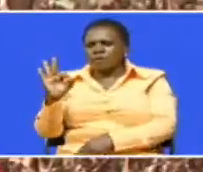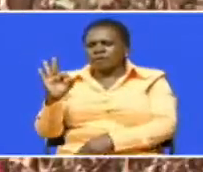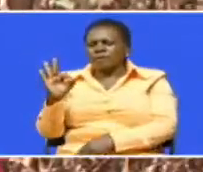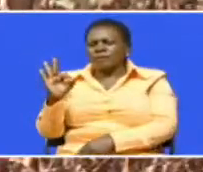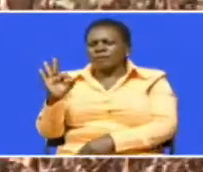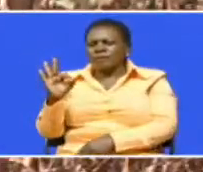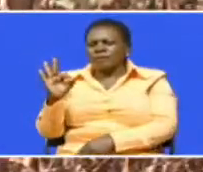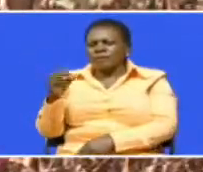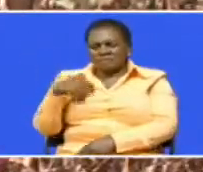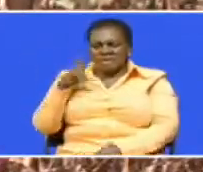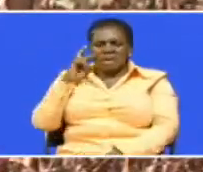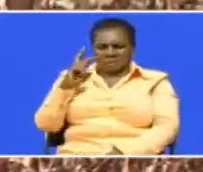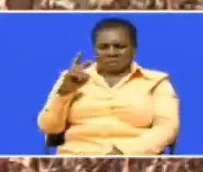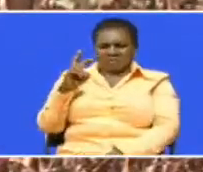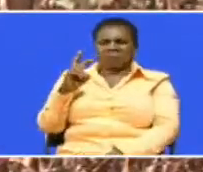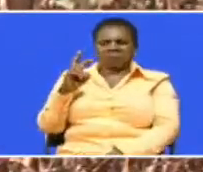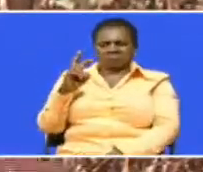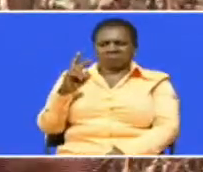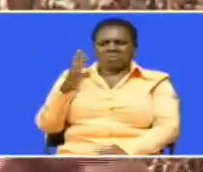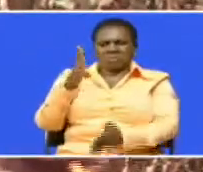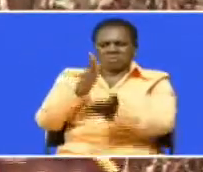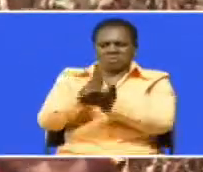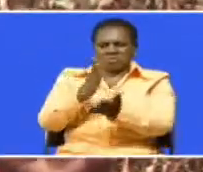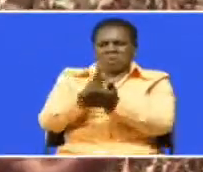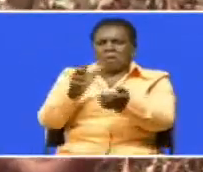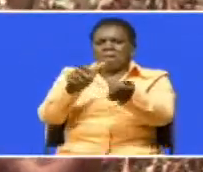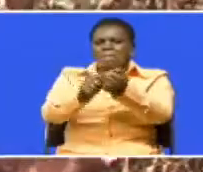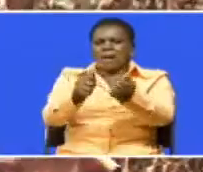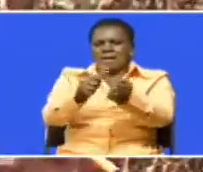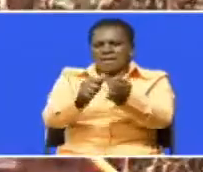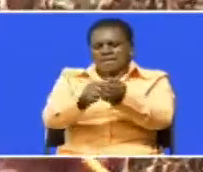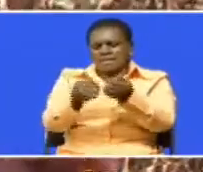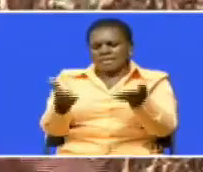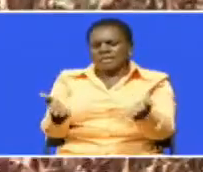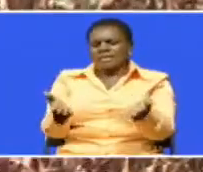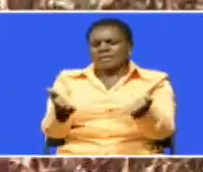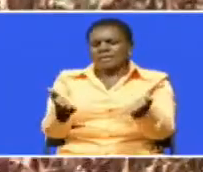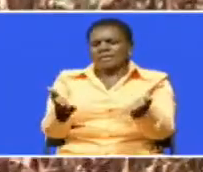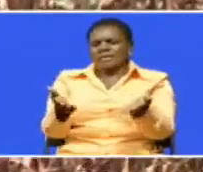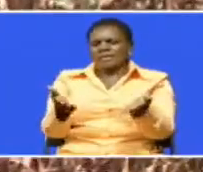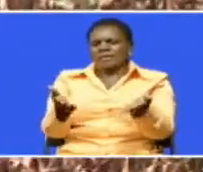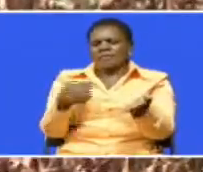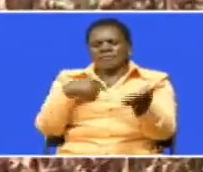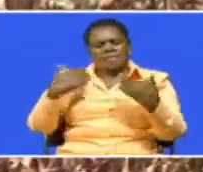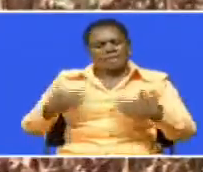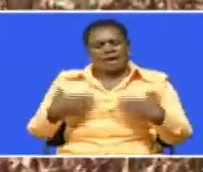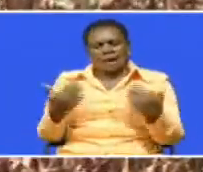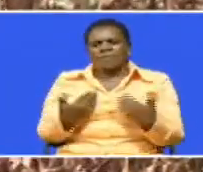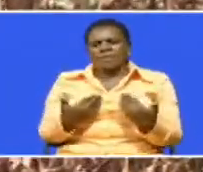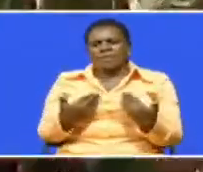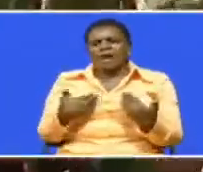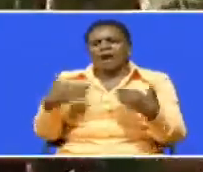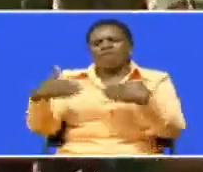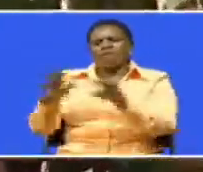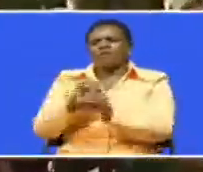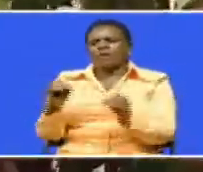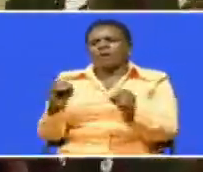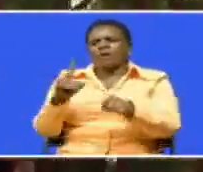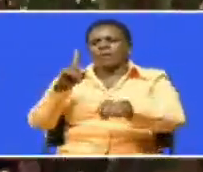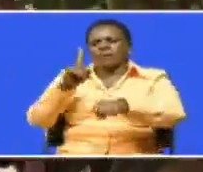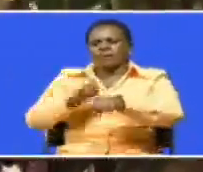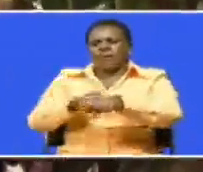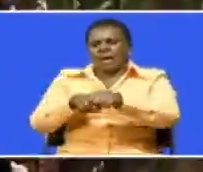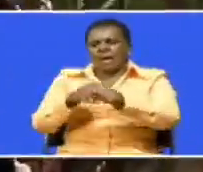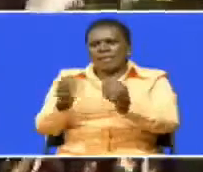manyua, ninaona kabisa kabisa, kama mahindi nimeona hapa, ningekuwa na furaha kubwa. When the